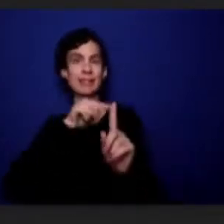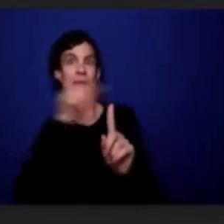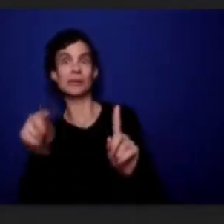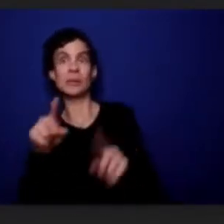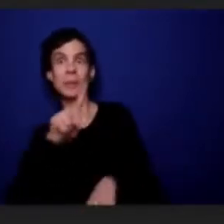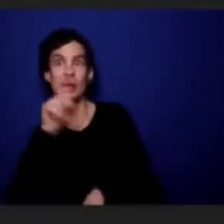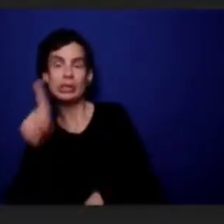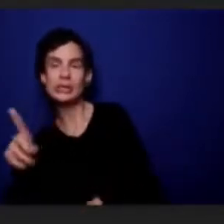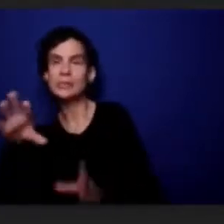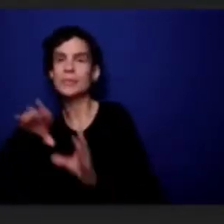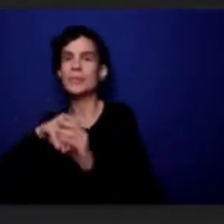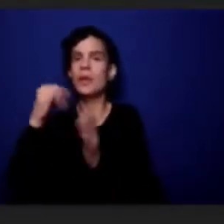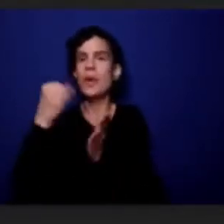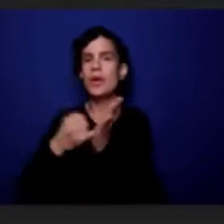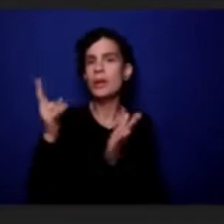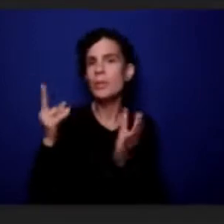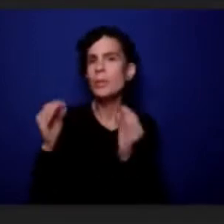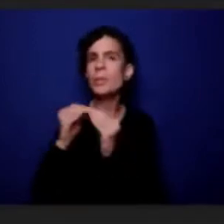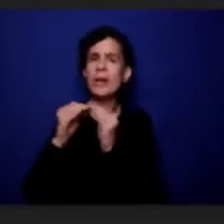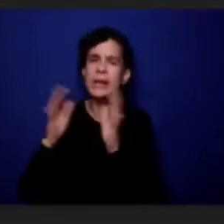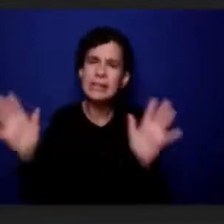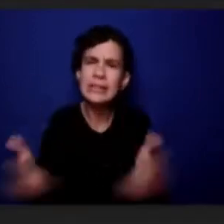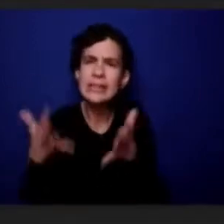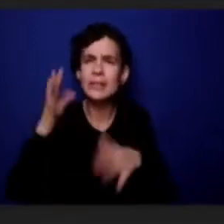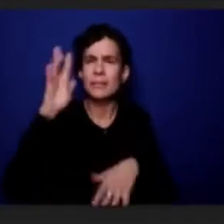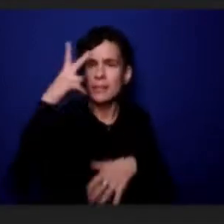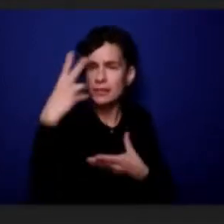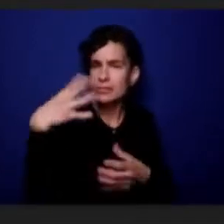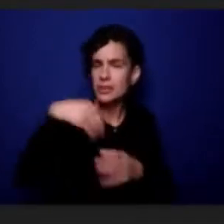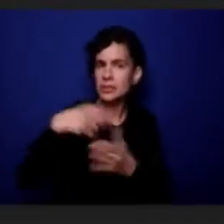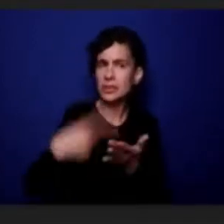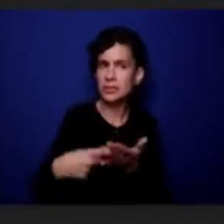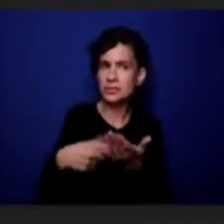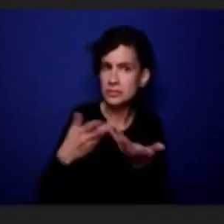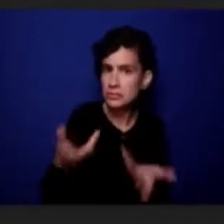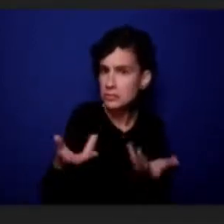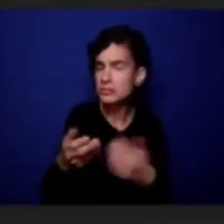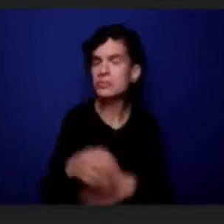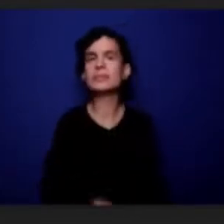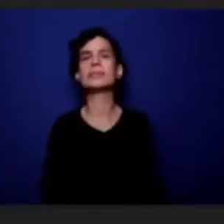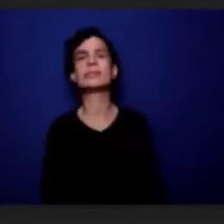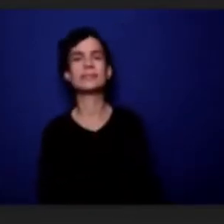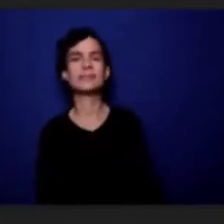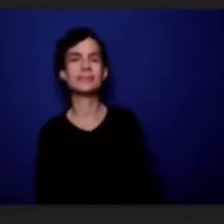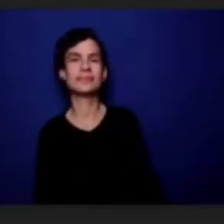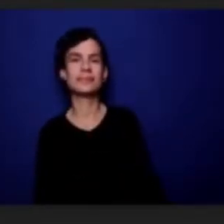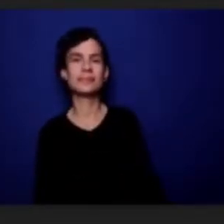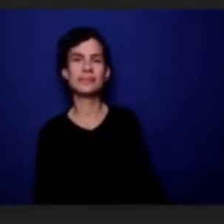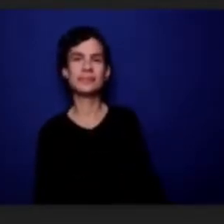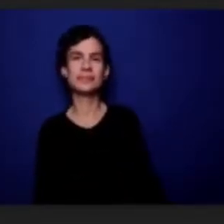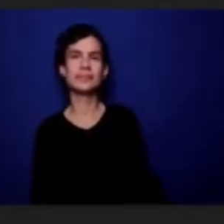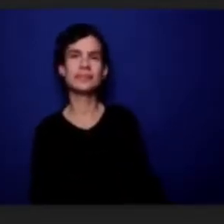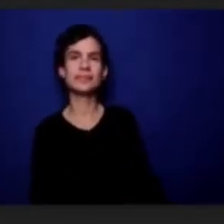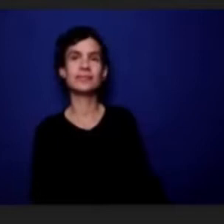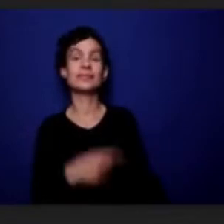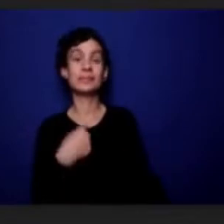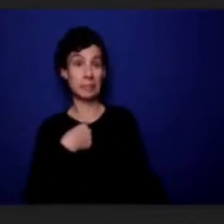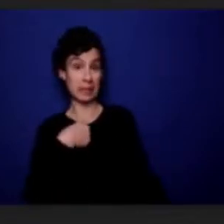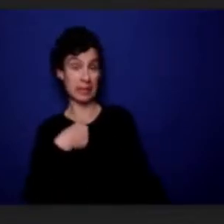instance, I'm just curious what your experience is with pushing these questions of art history a little farther